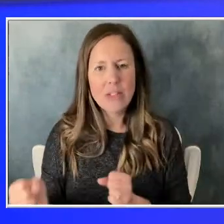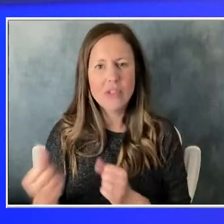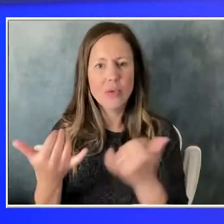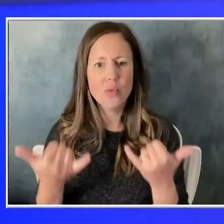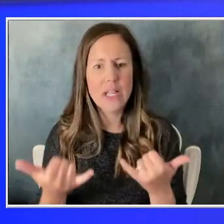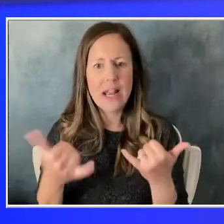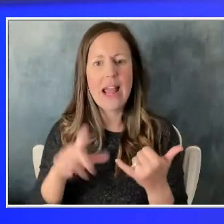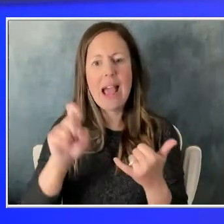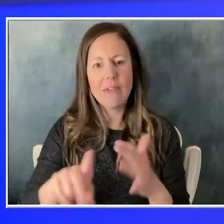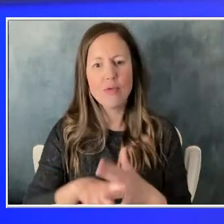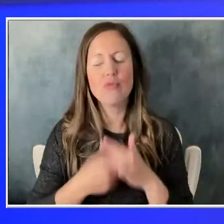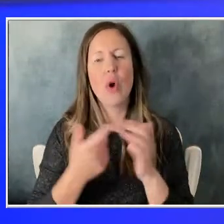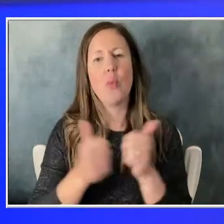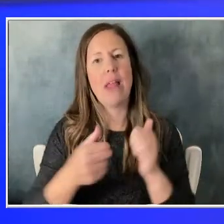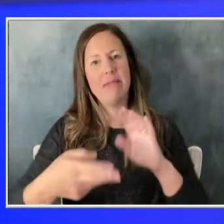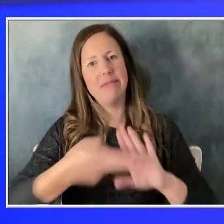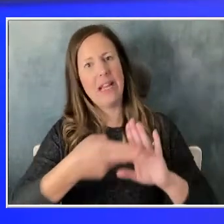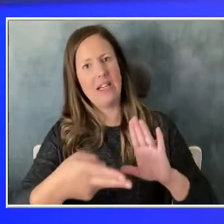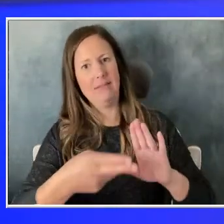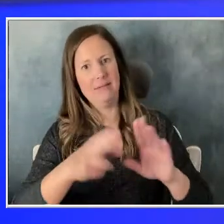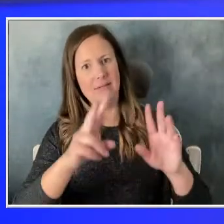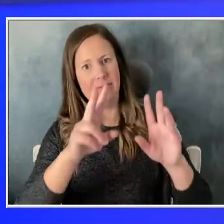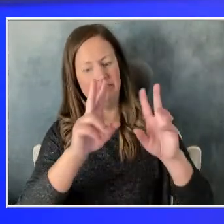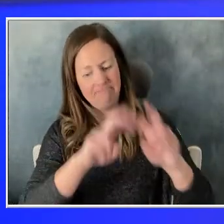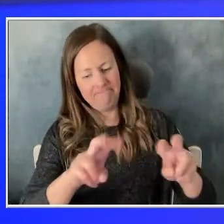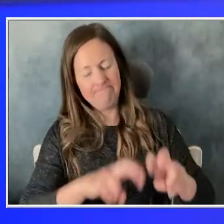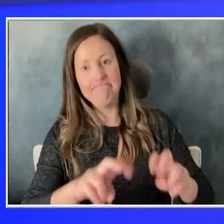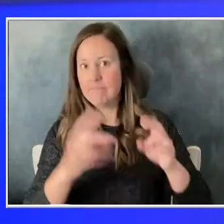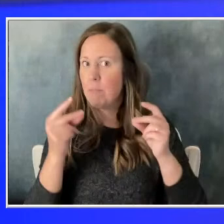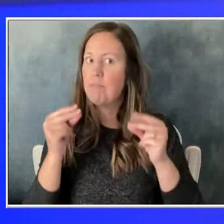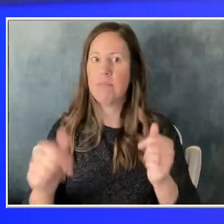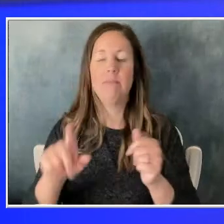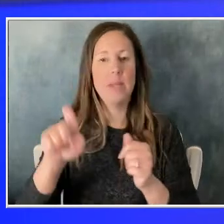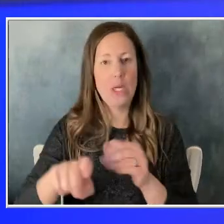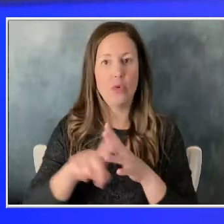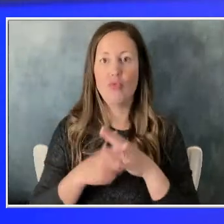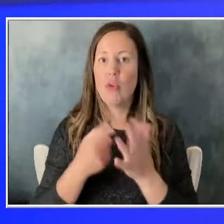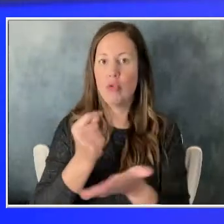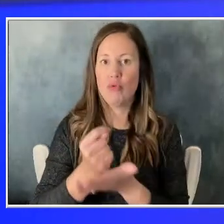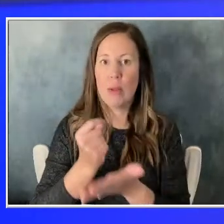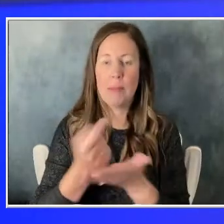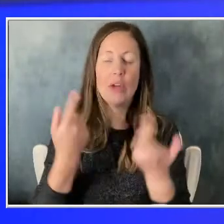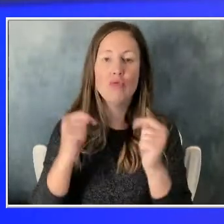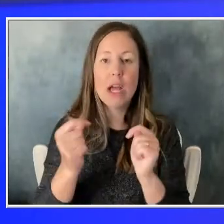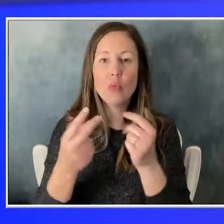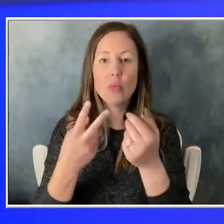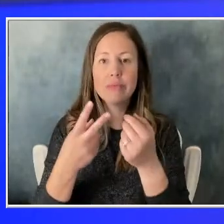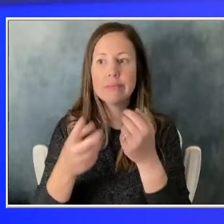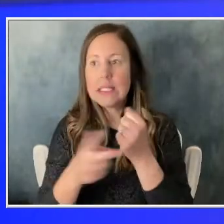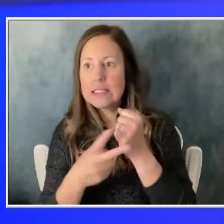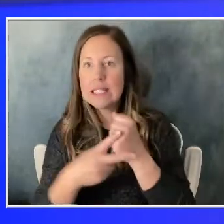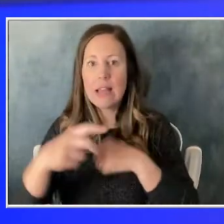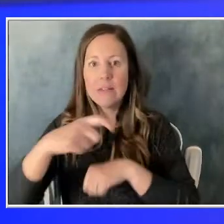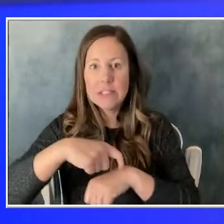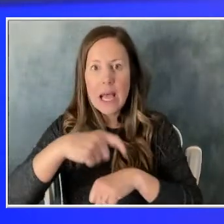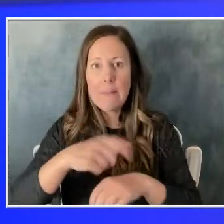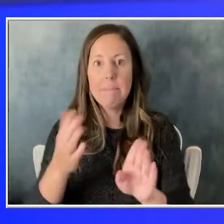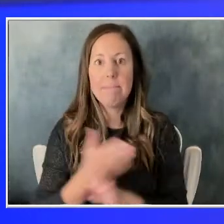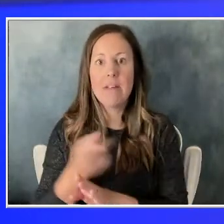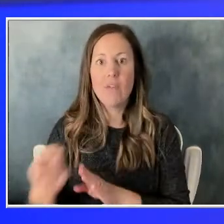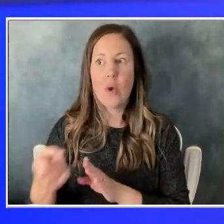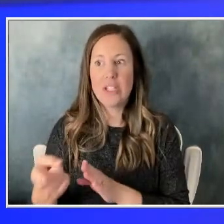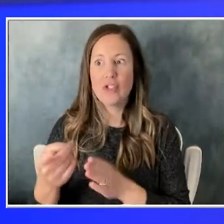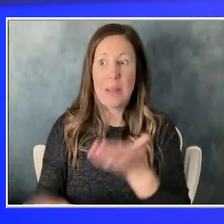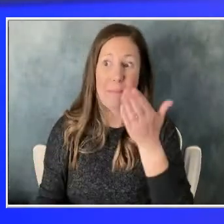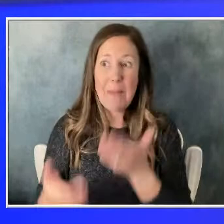processing, we need a starting treatment as soon as possible to save the time to move her to potential possible surgery. So that's